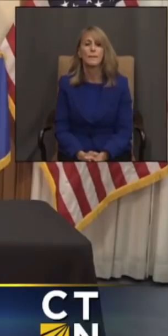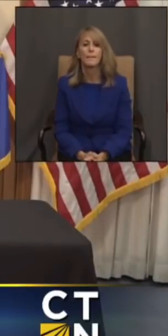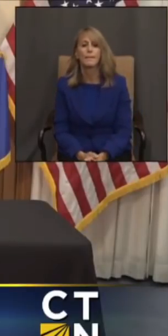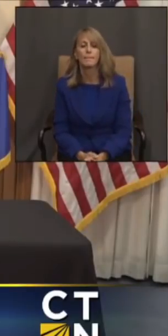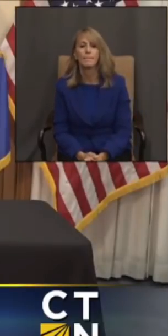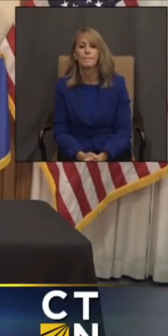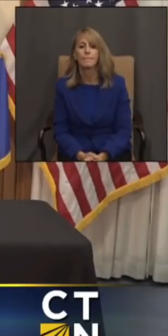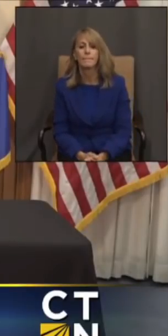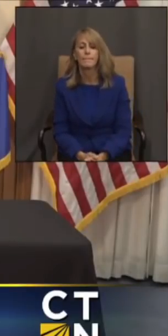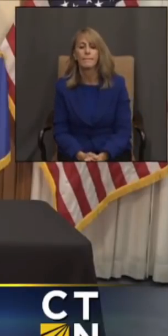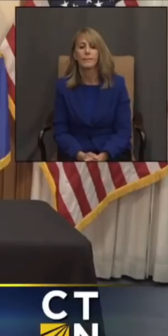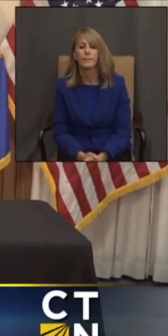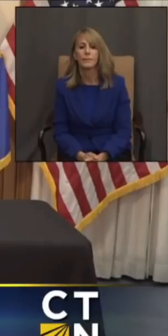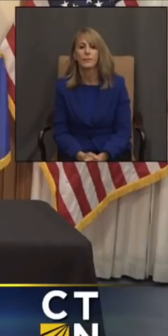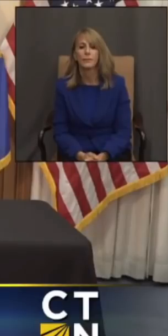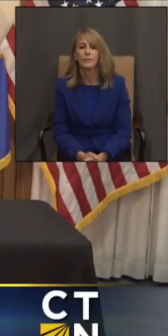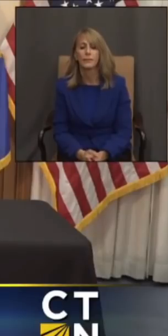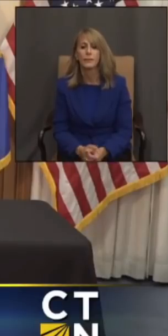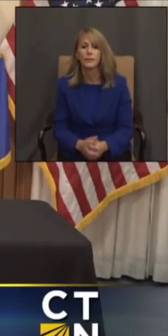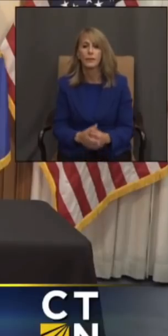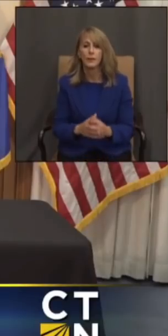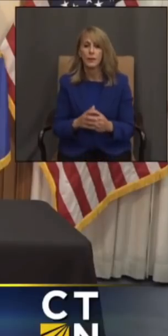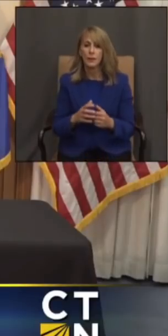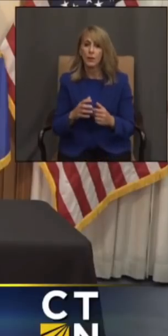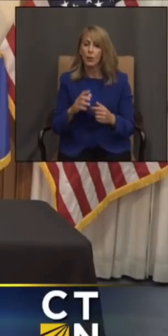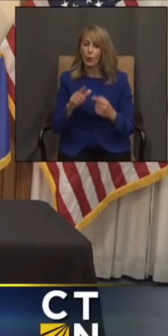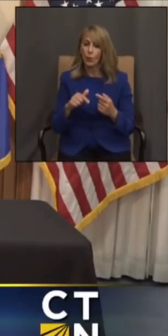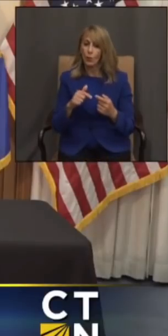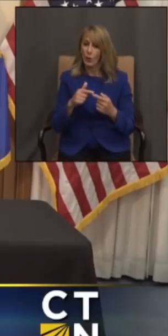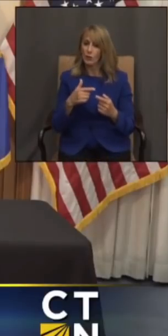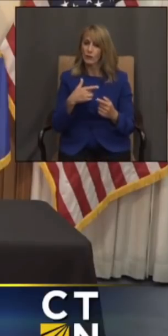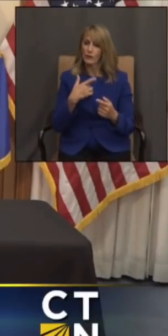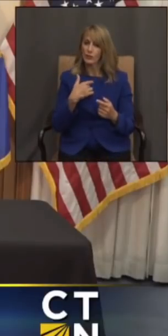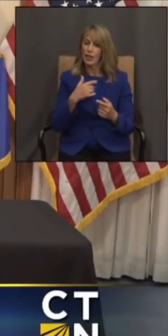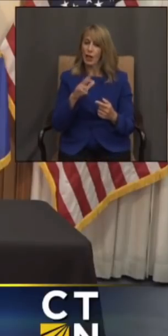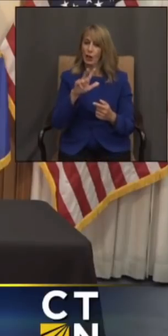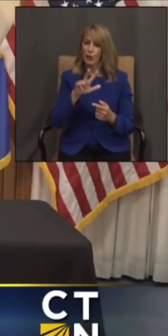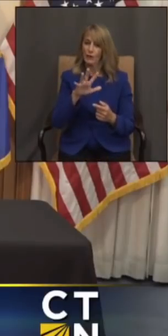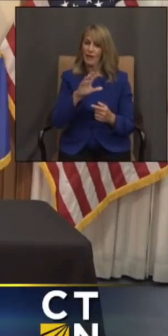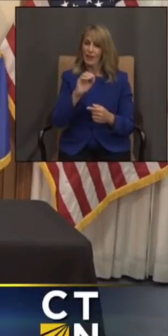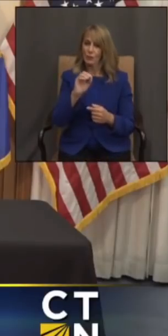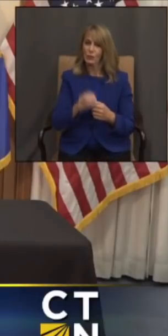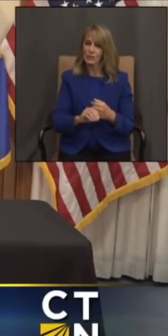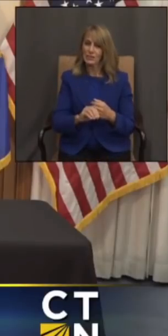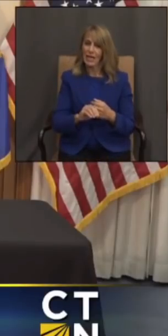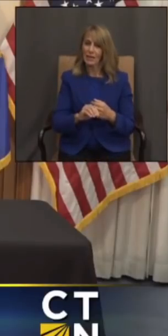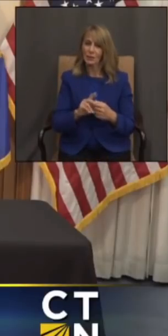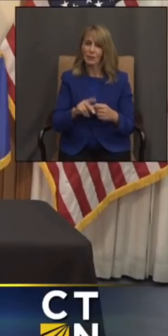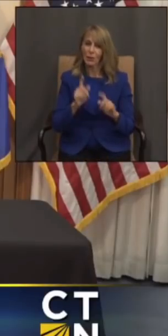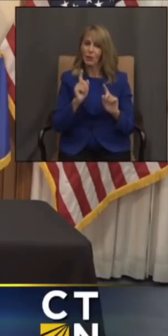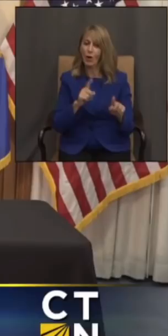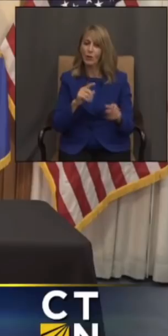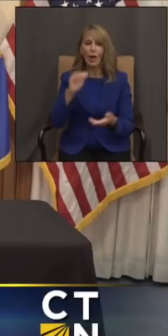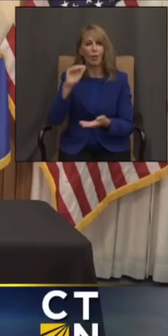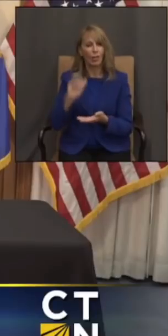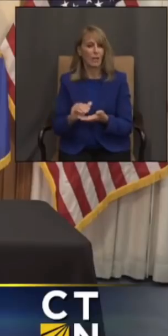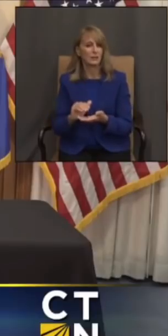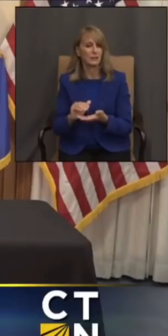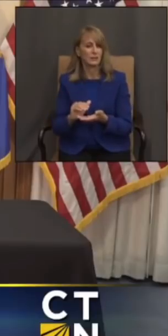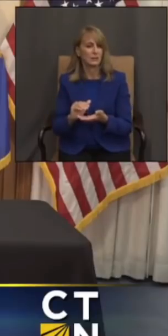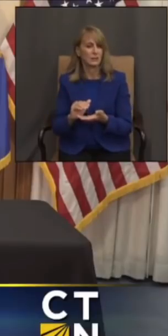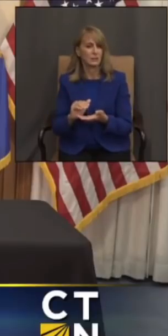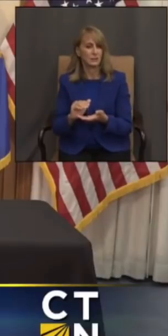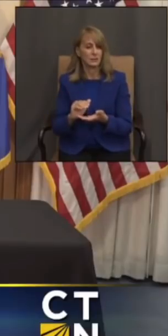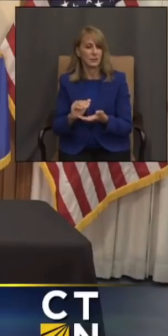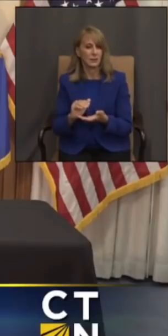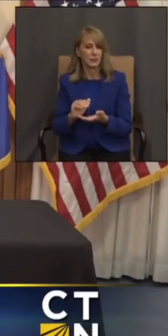the impact of being down 35% in what you had been getting? At what point do you have